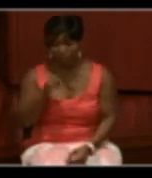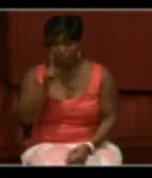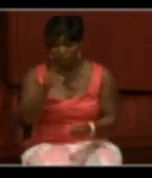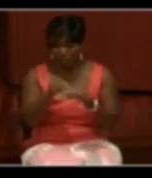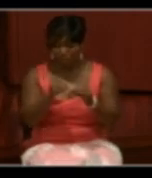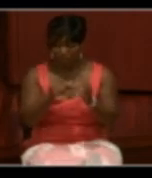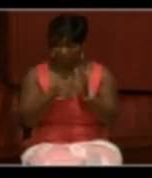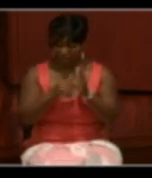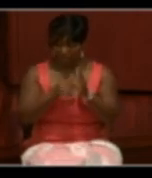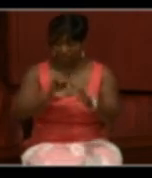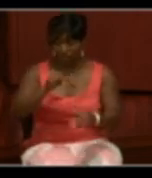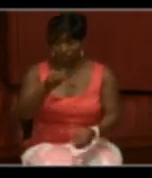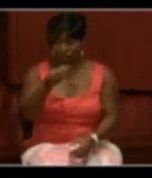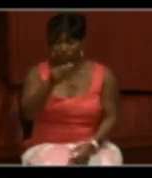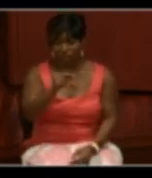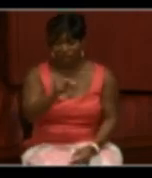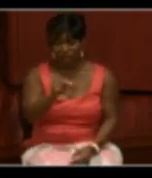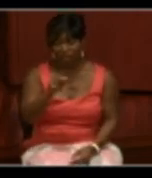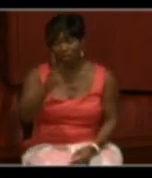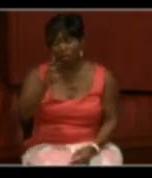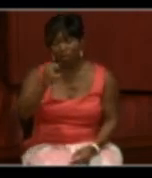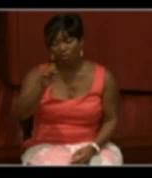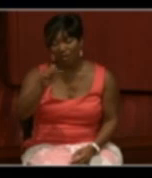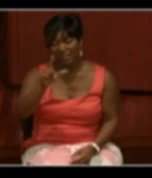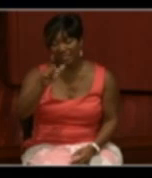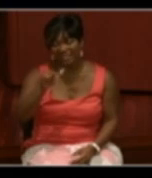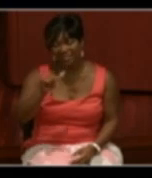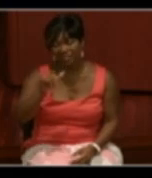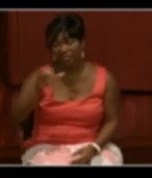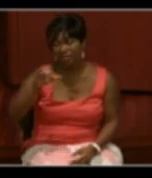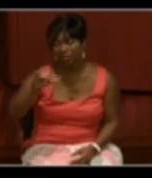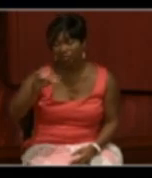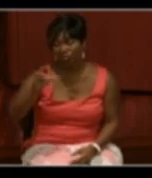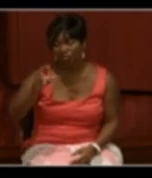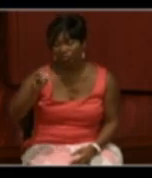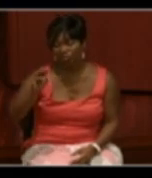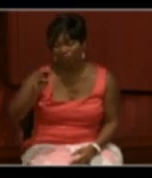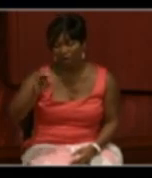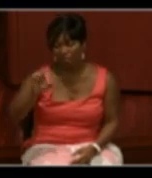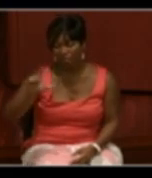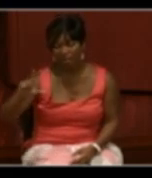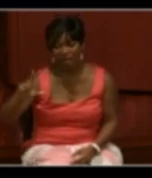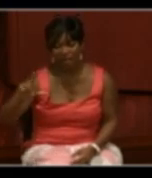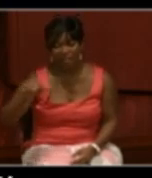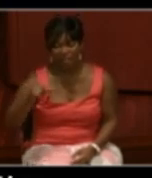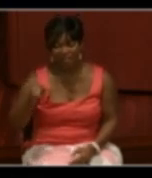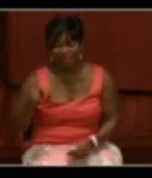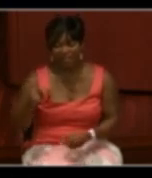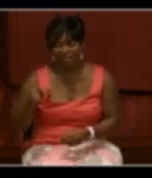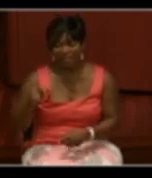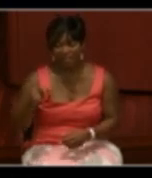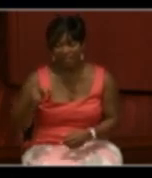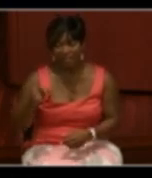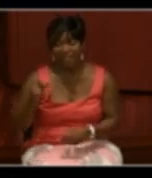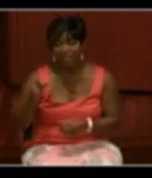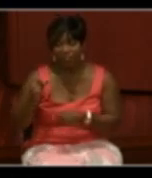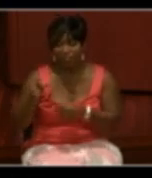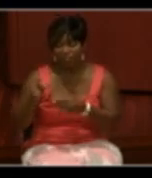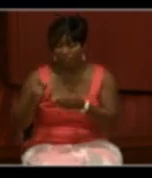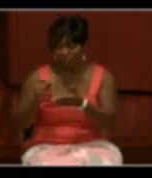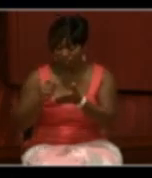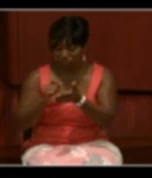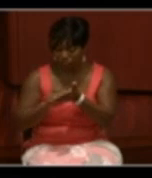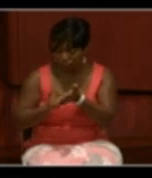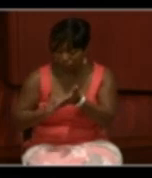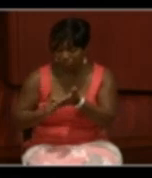example of John Wesley Cromwell, who was a historian, journalist,